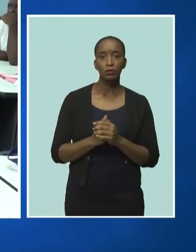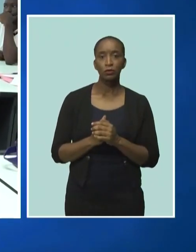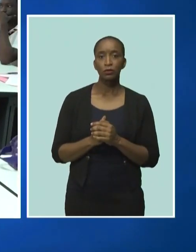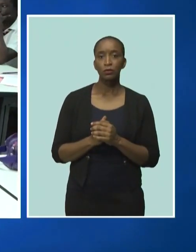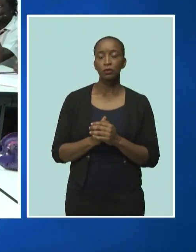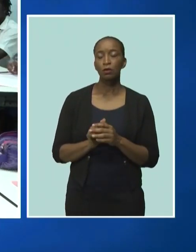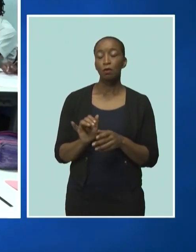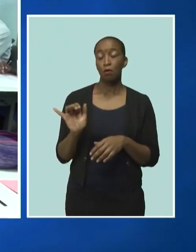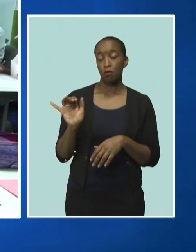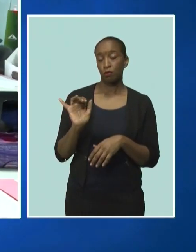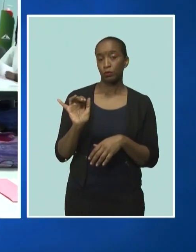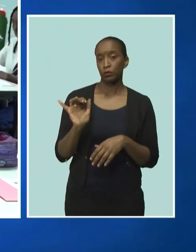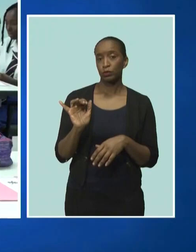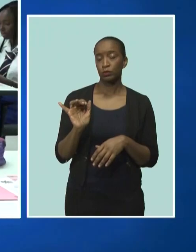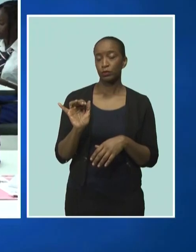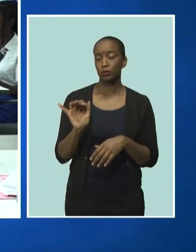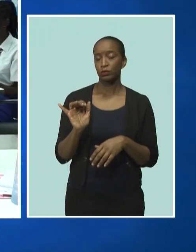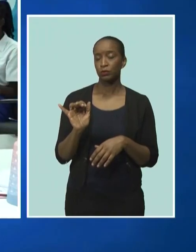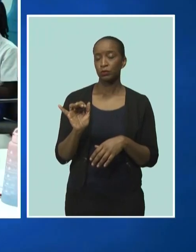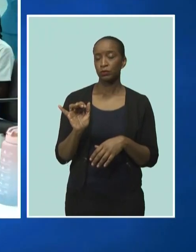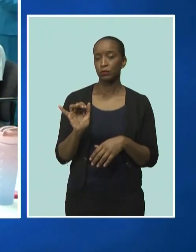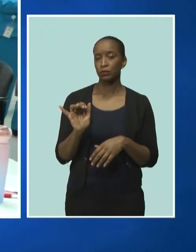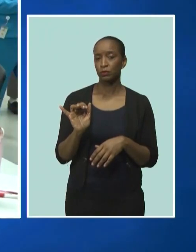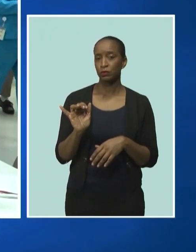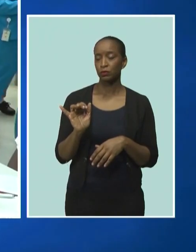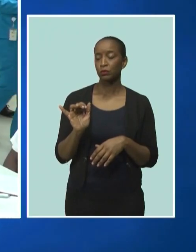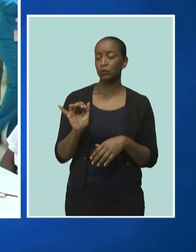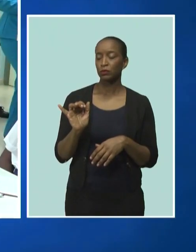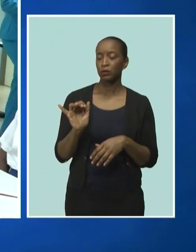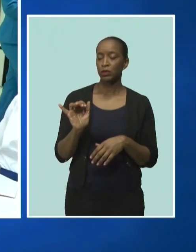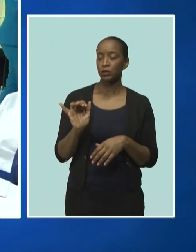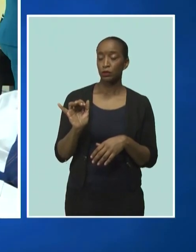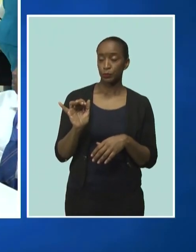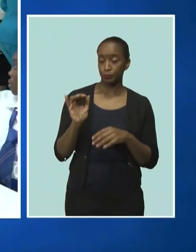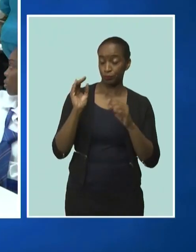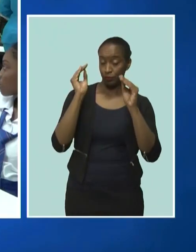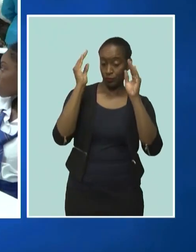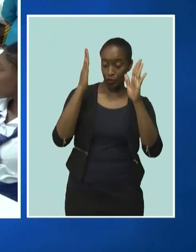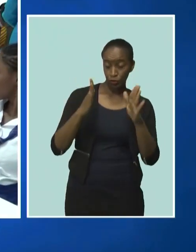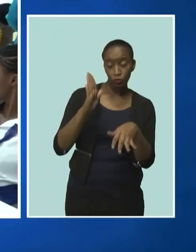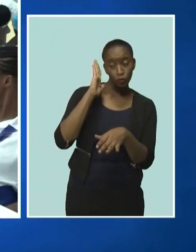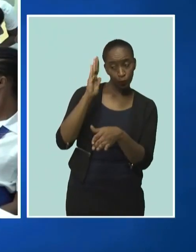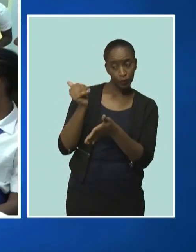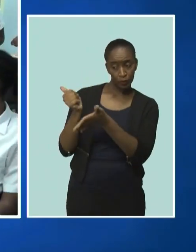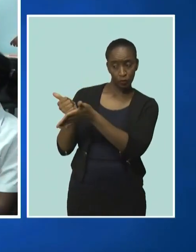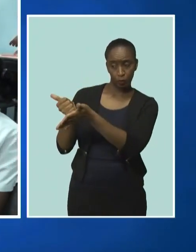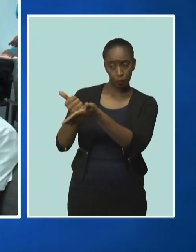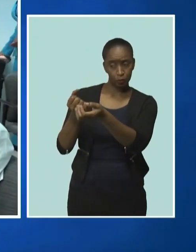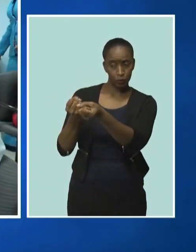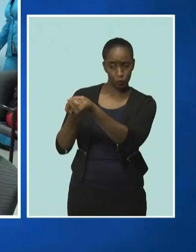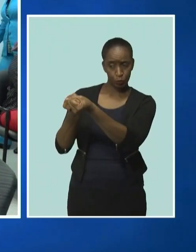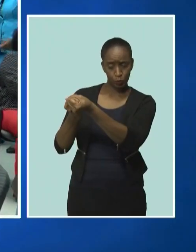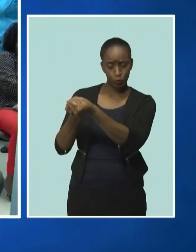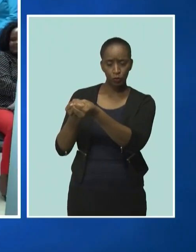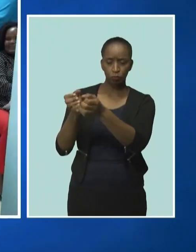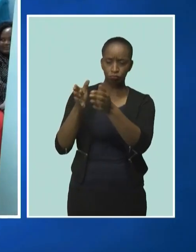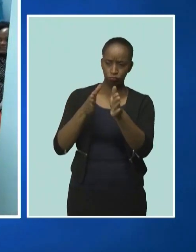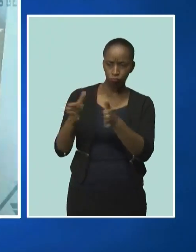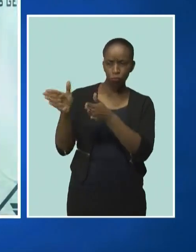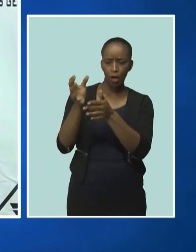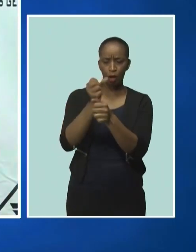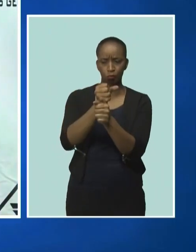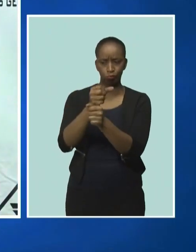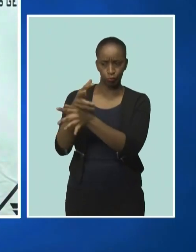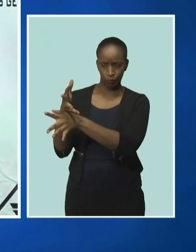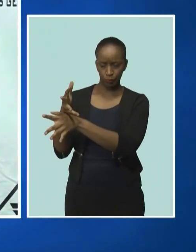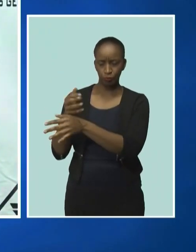themselves, they will continue or should assist you in the preparation, and I'm